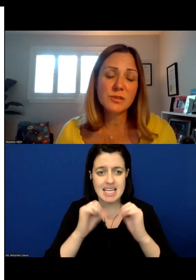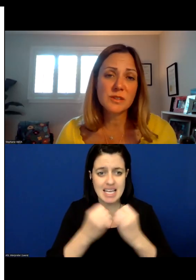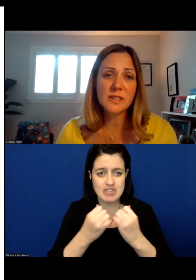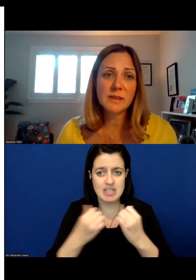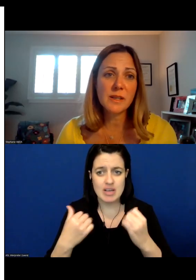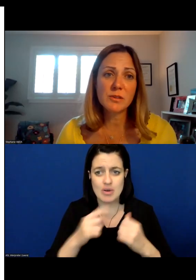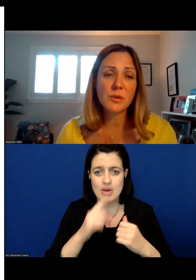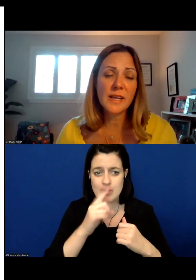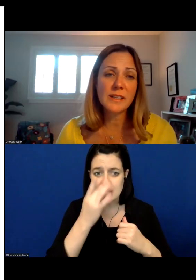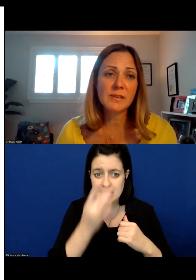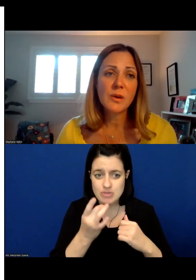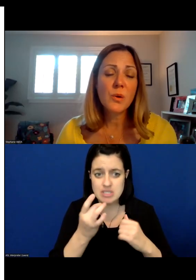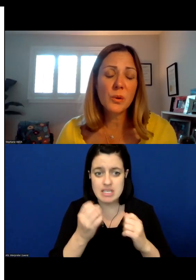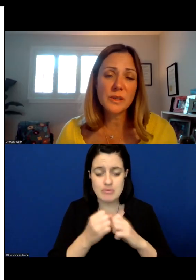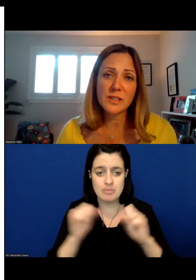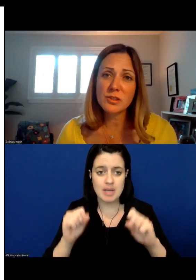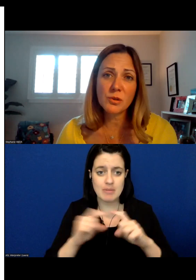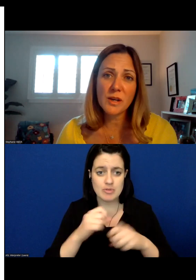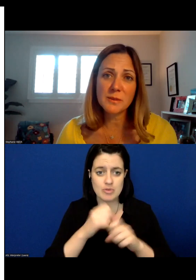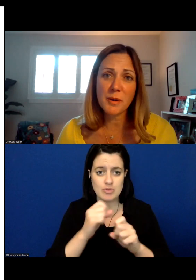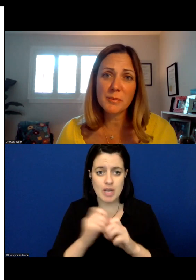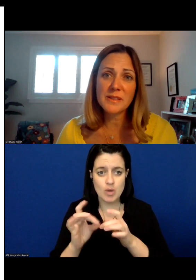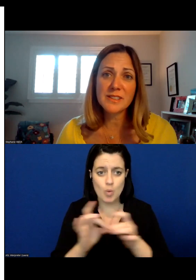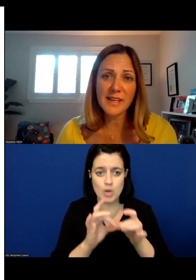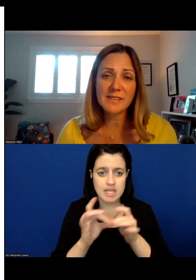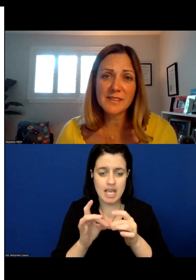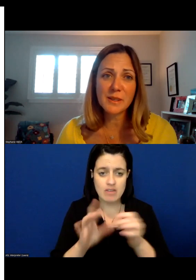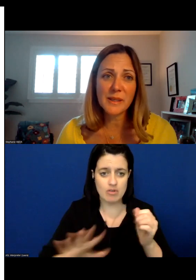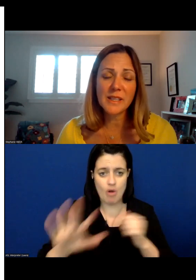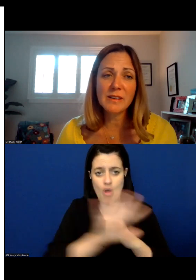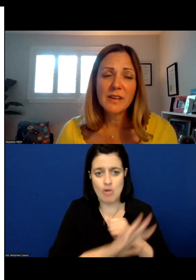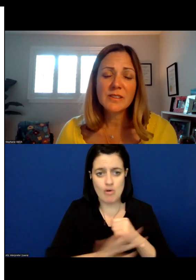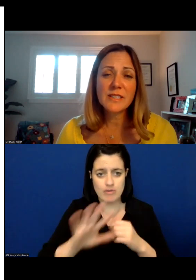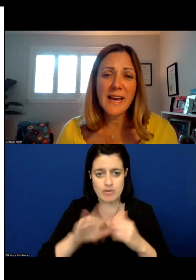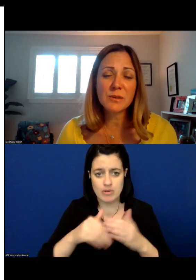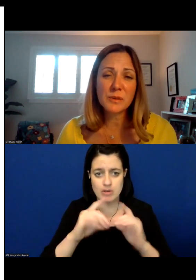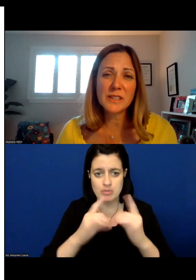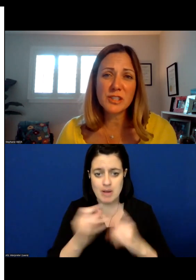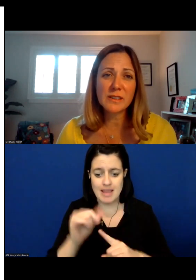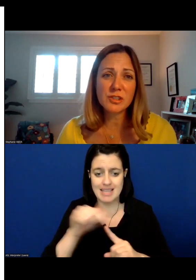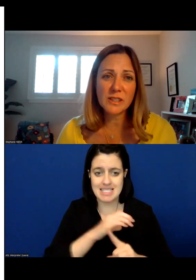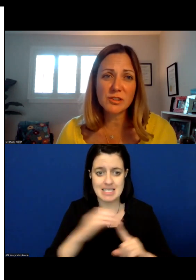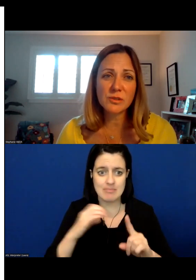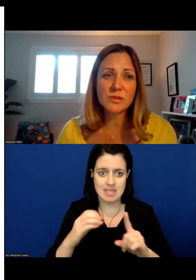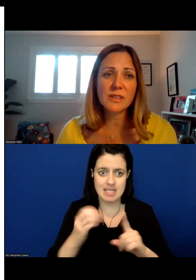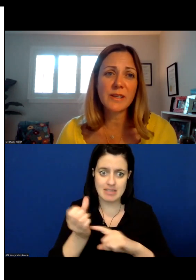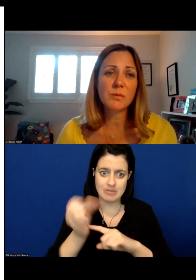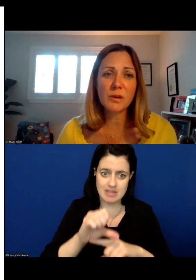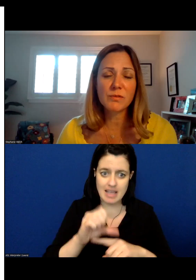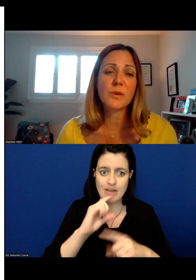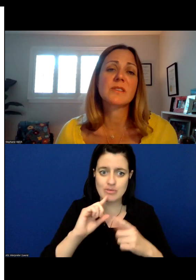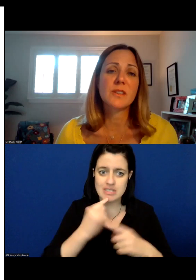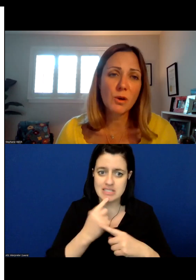very interested in creating coordination across departments like this committee to tackle really challenging issues